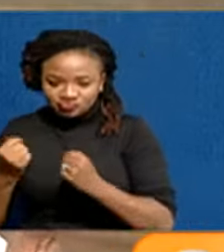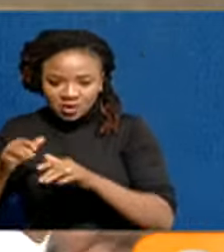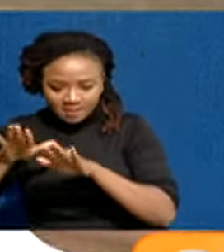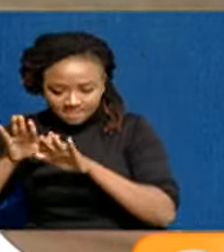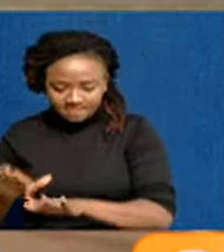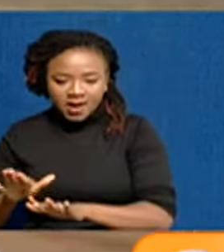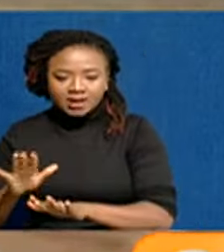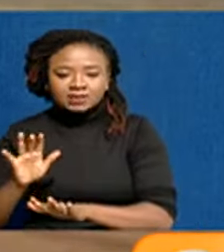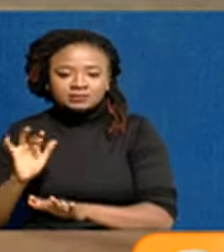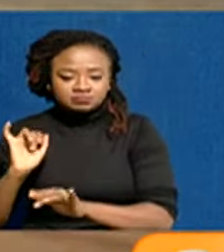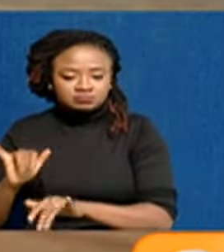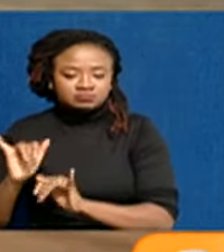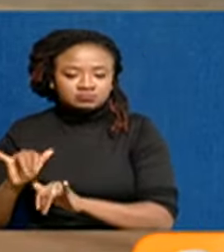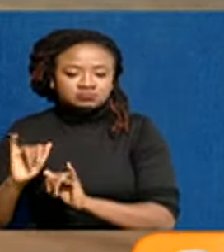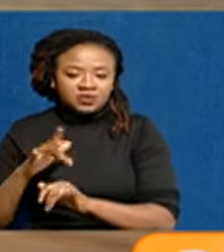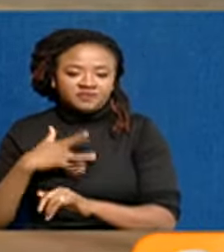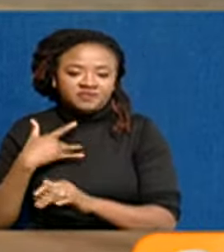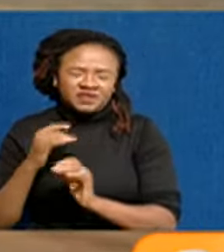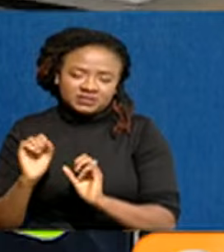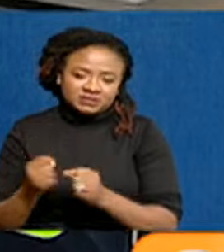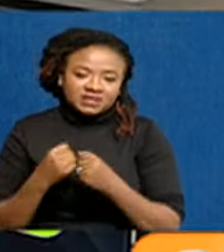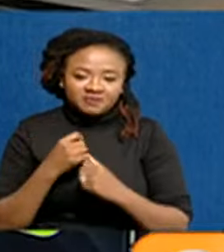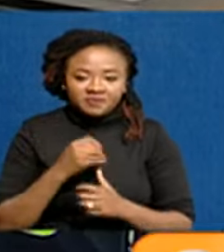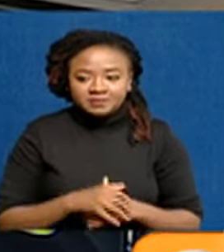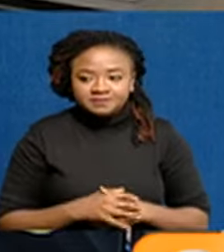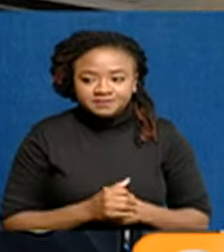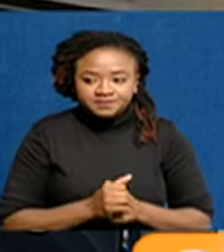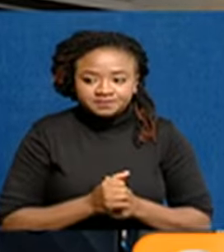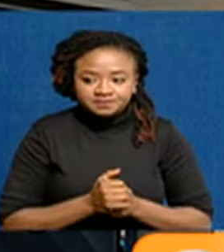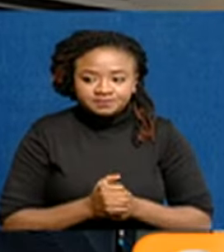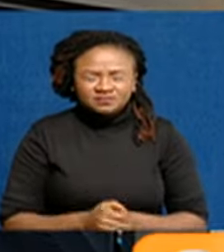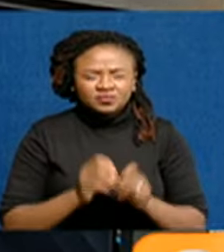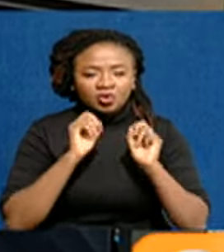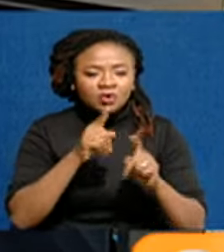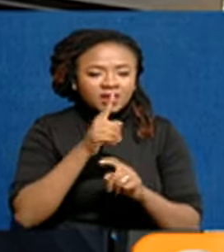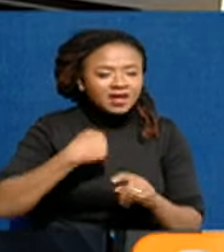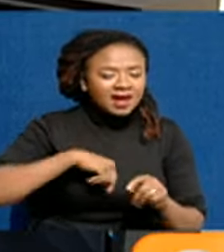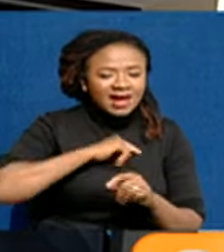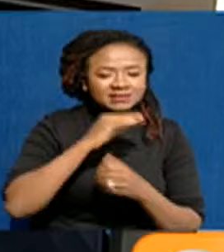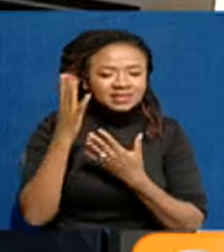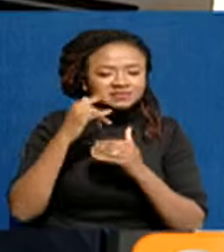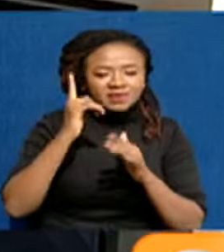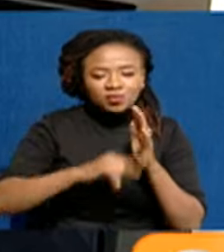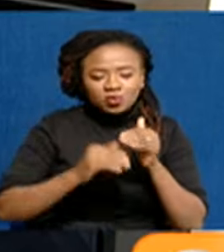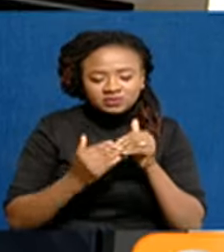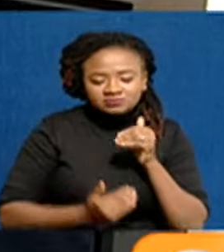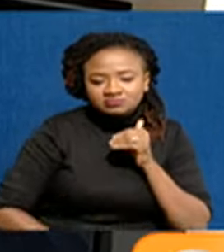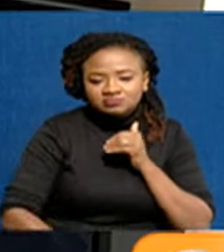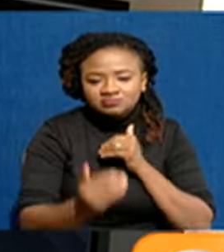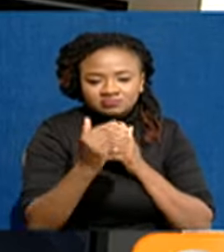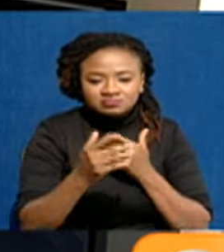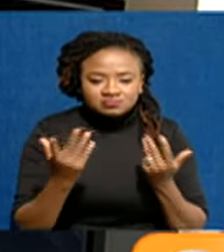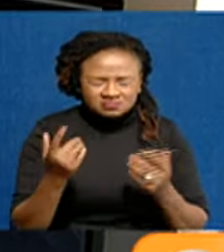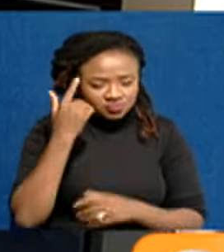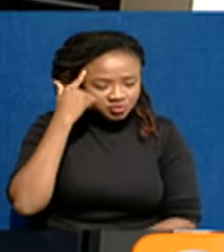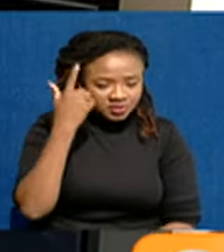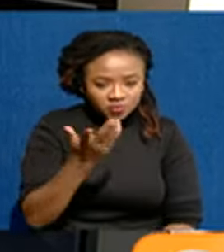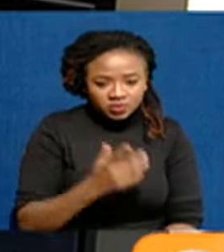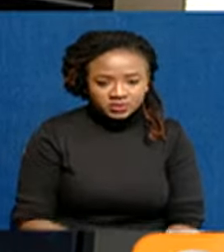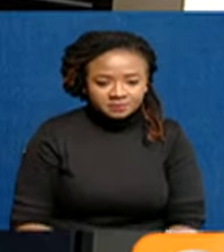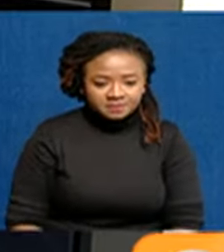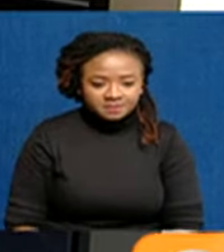feel is safe. Okay. Yeah. Omondi, as we wind up on this conversation, what do we expect going forward in terms of the weather patterns based on your